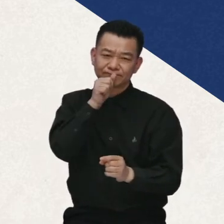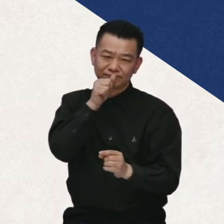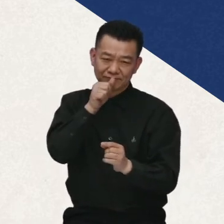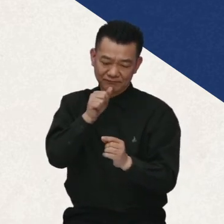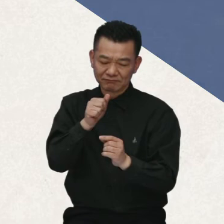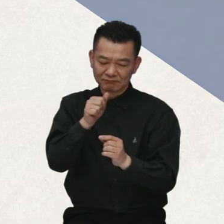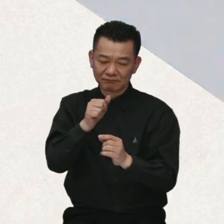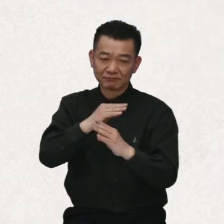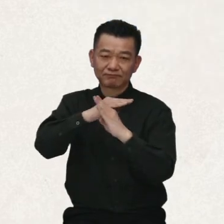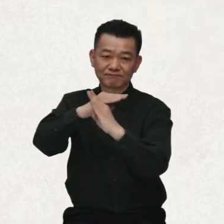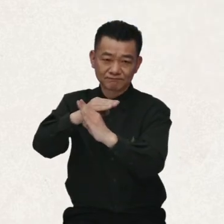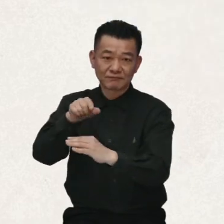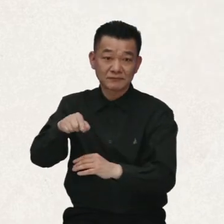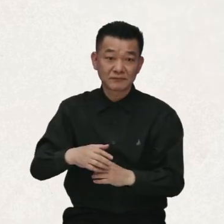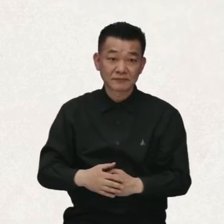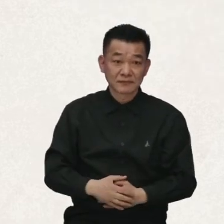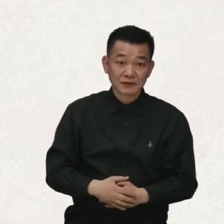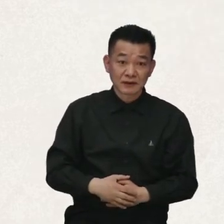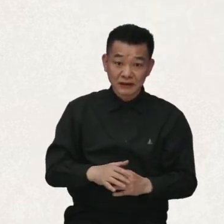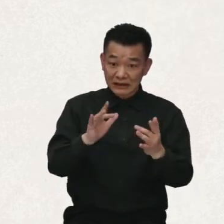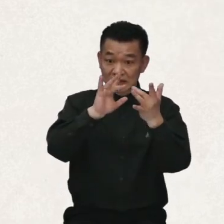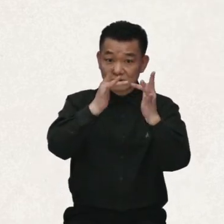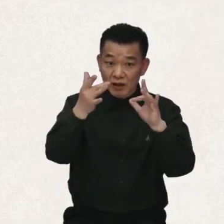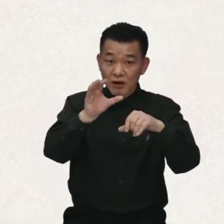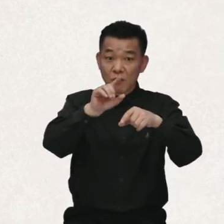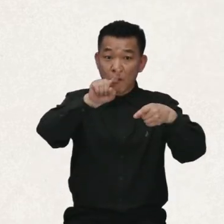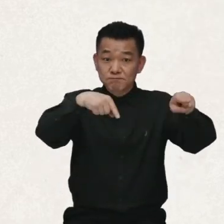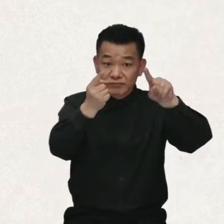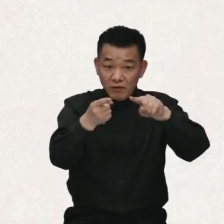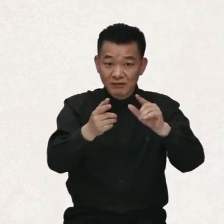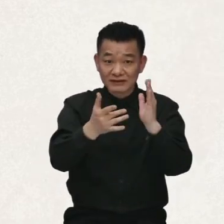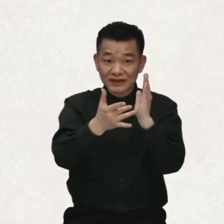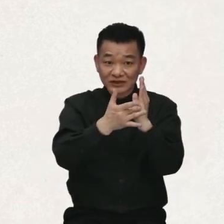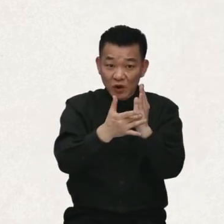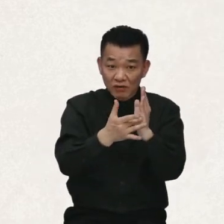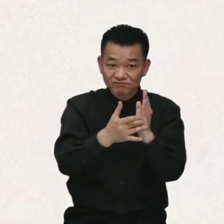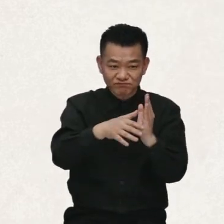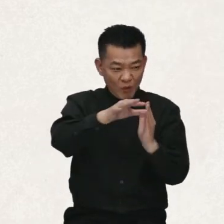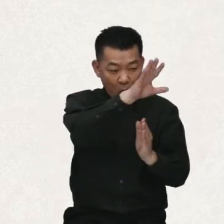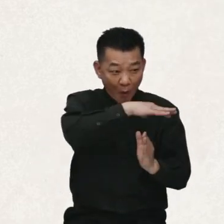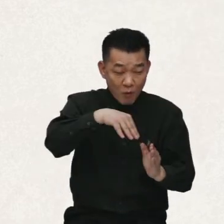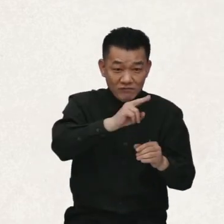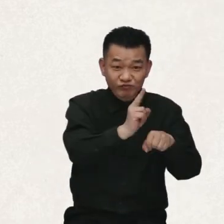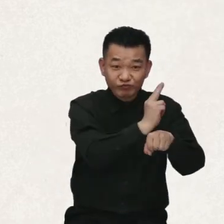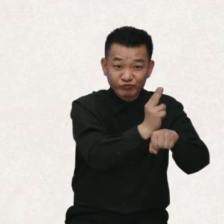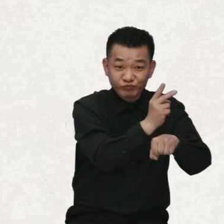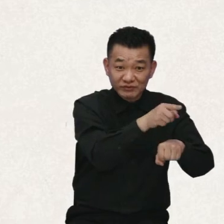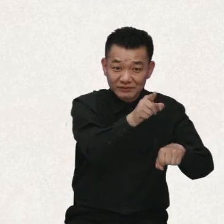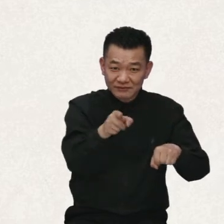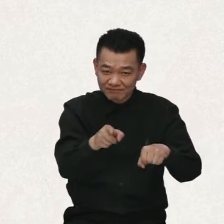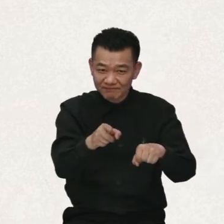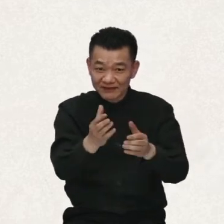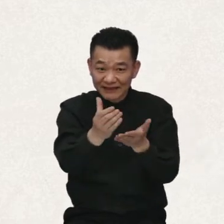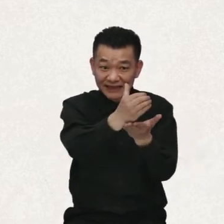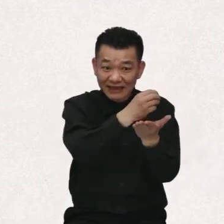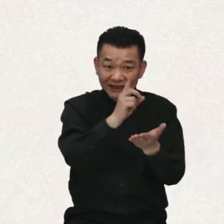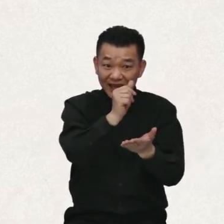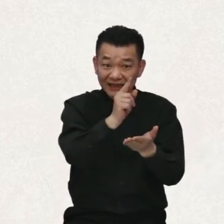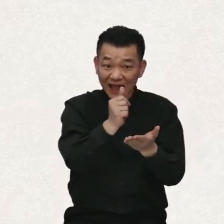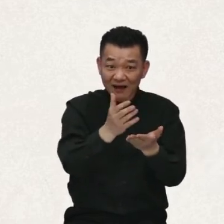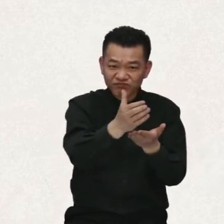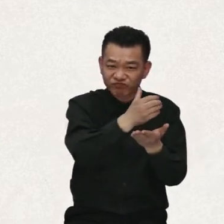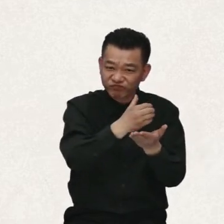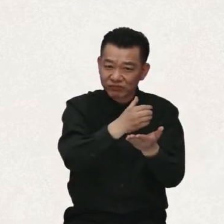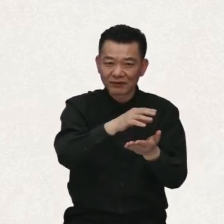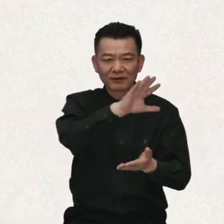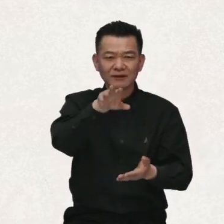guaranteed. The collection and storage of personal information through ICT should also be regulated by law. In order